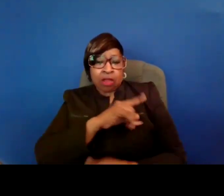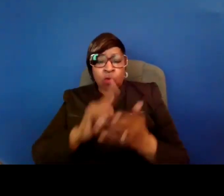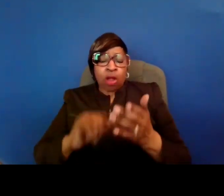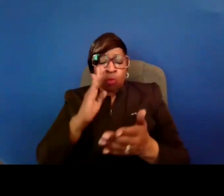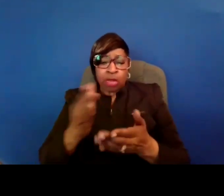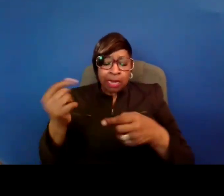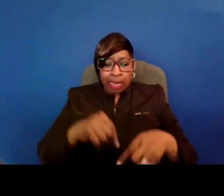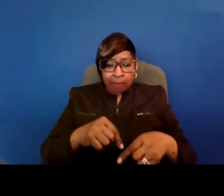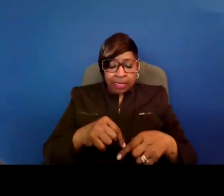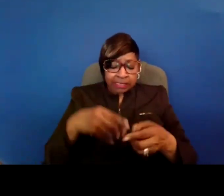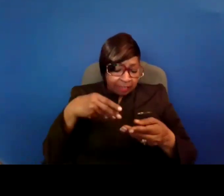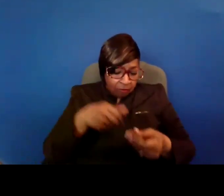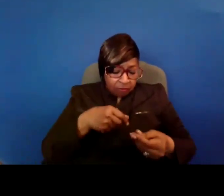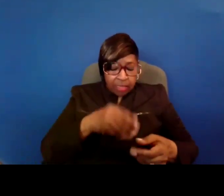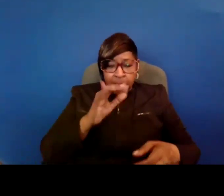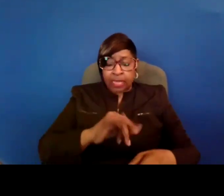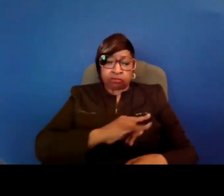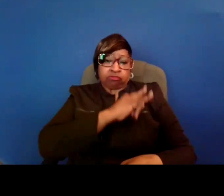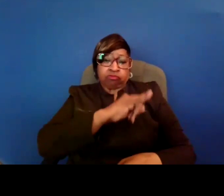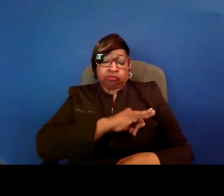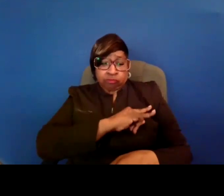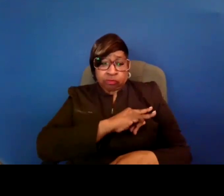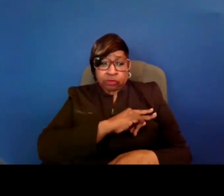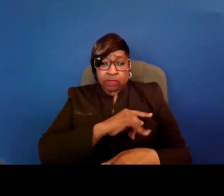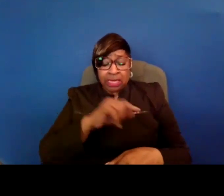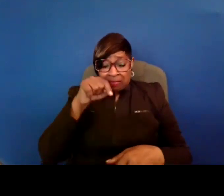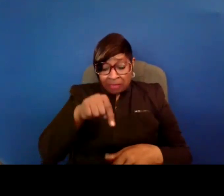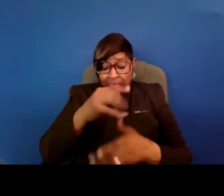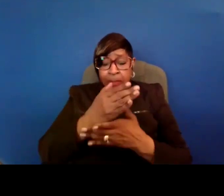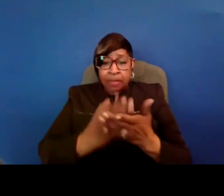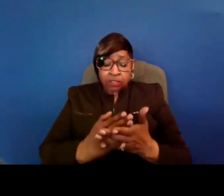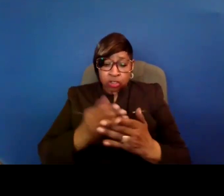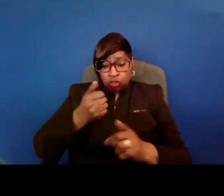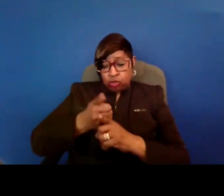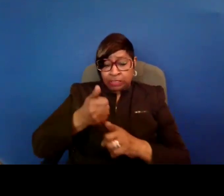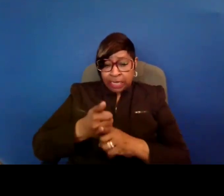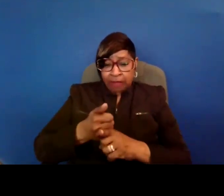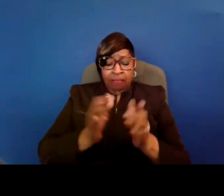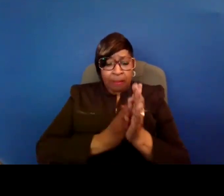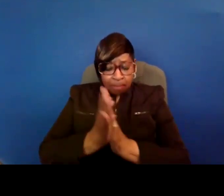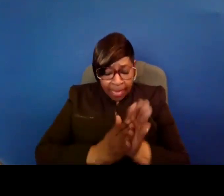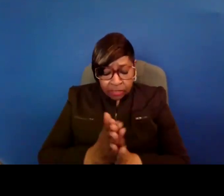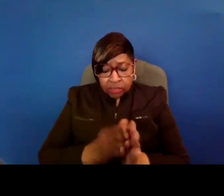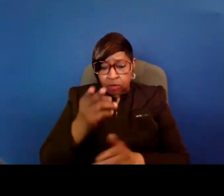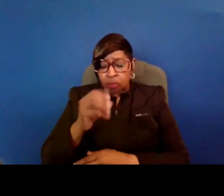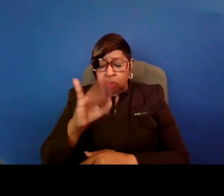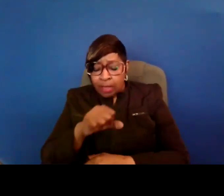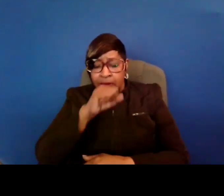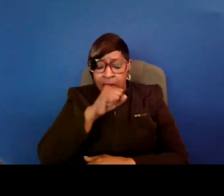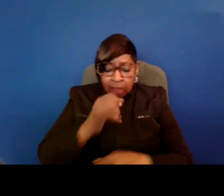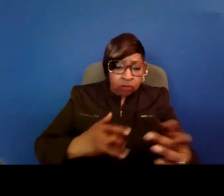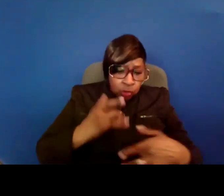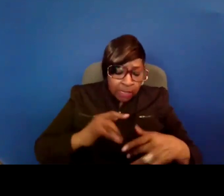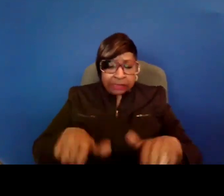that signature style, right? It's these pieces about yourself, right? The passions, the hobbies, the loves, the joys, the